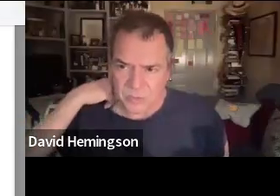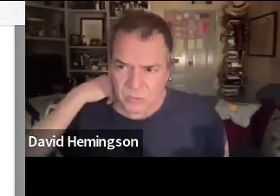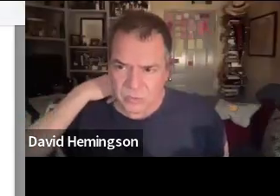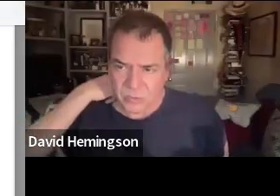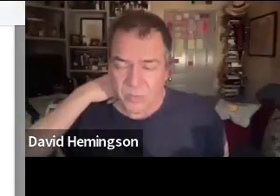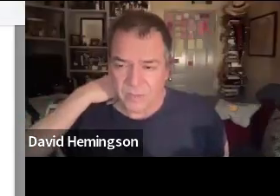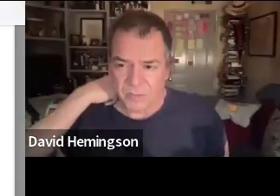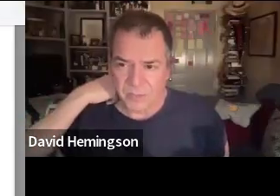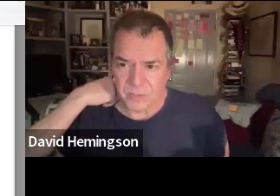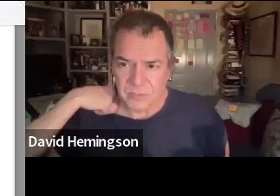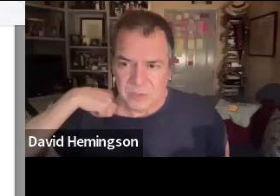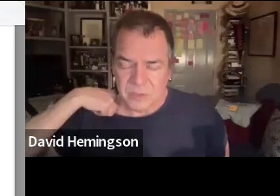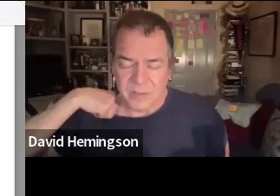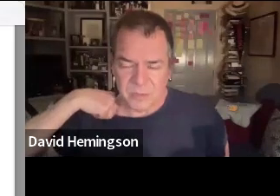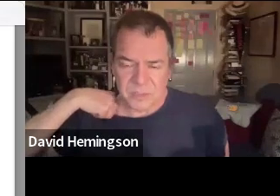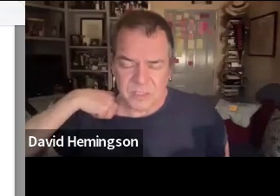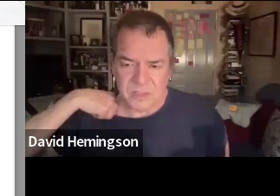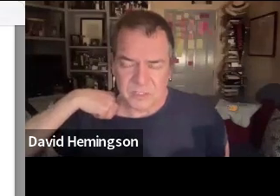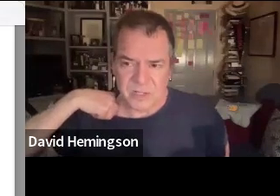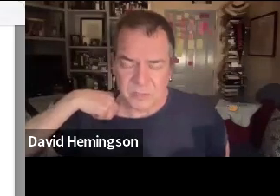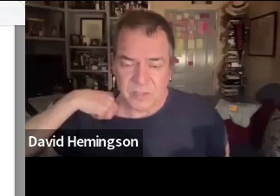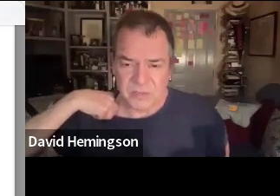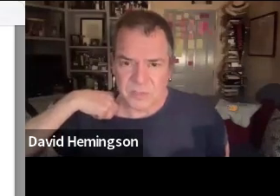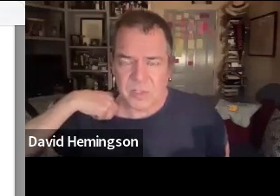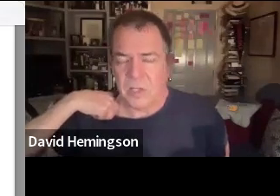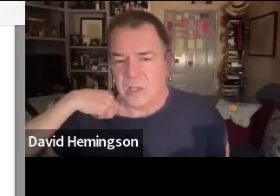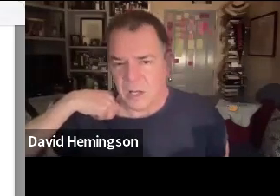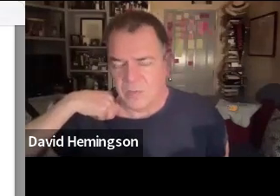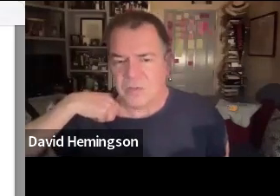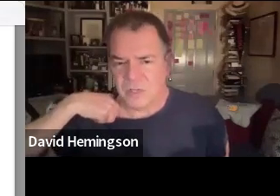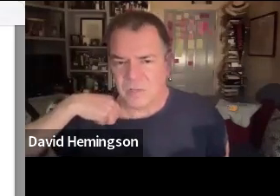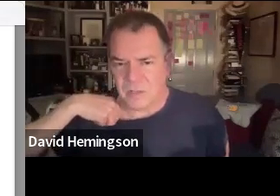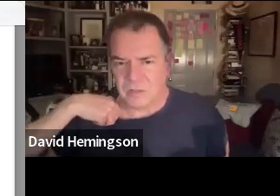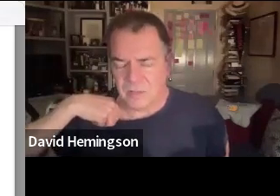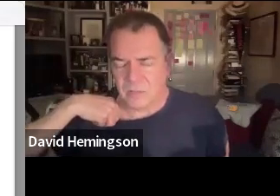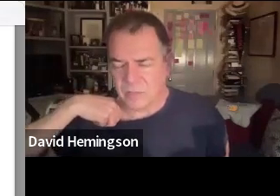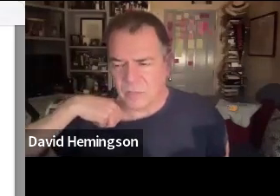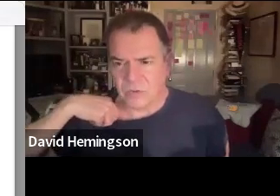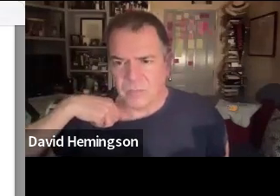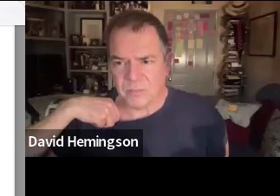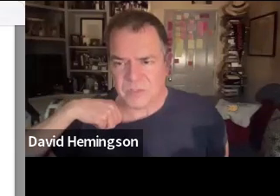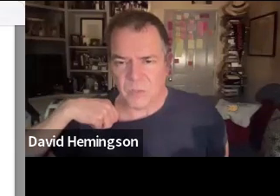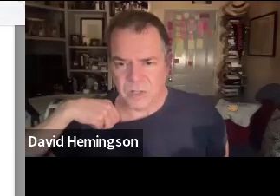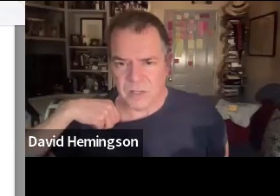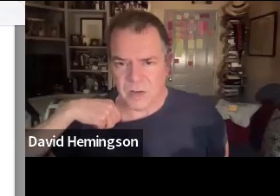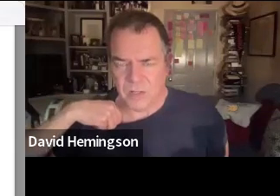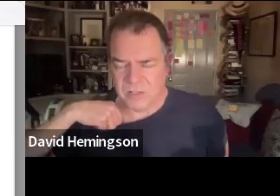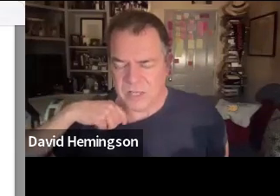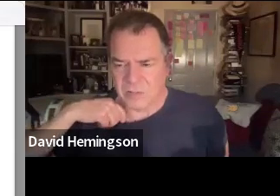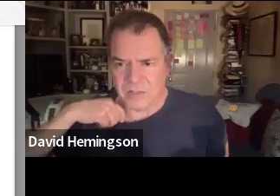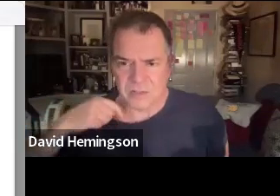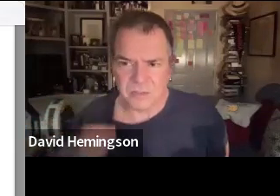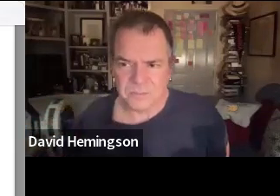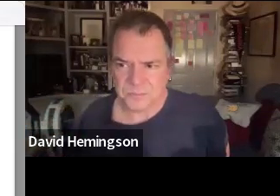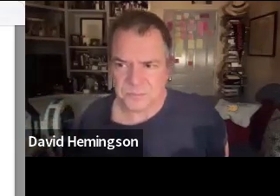back to school, and after he tells them to take out their pencils. But I always knew it would kind of end with Woodruff, because I wanted